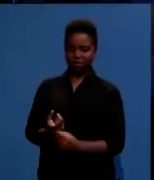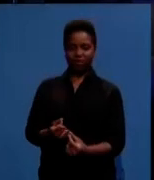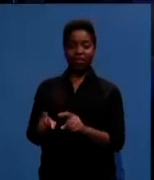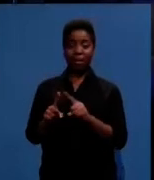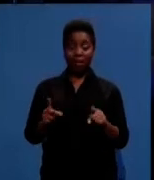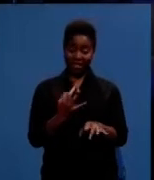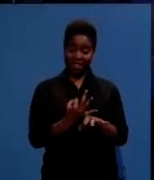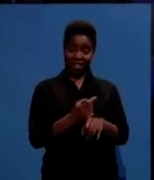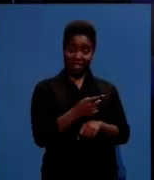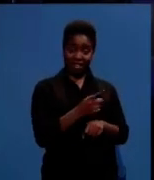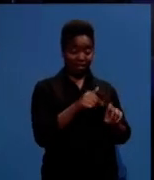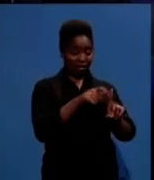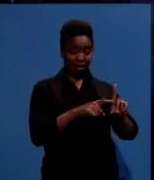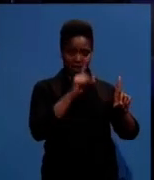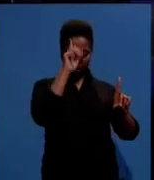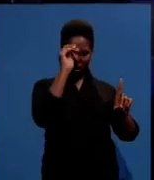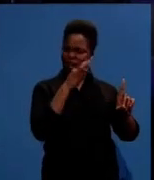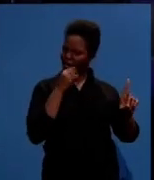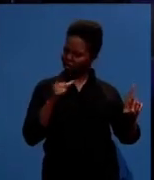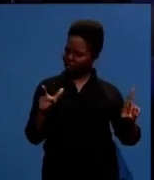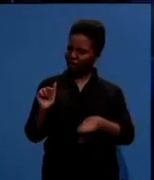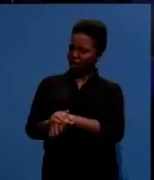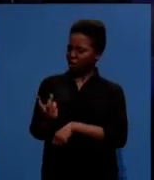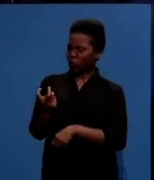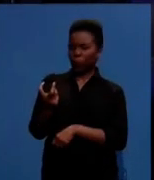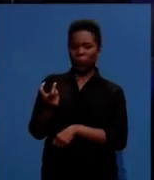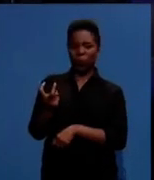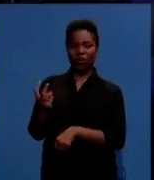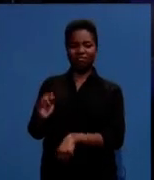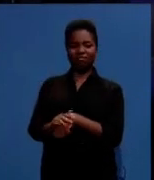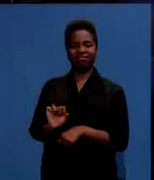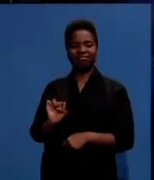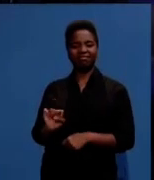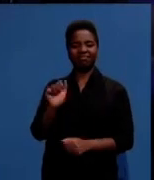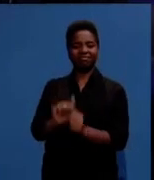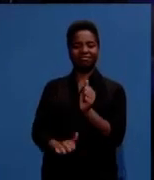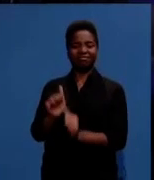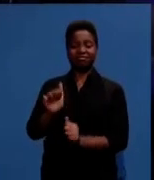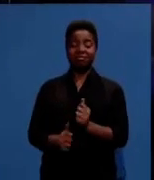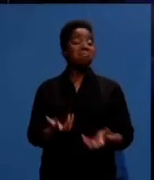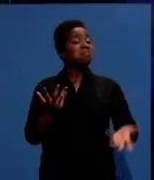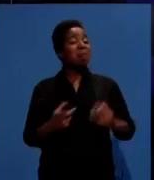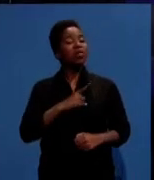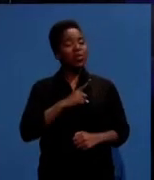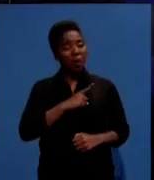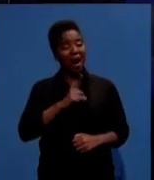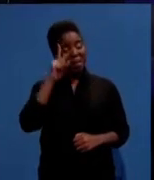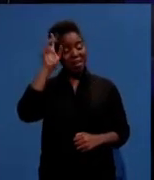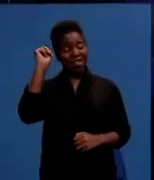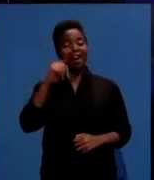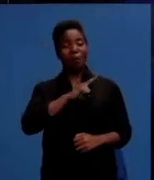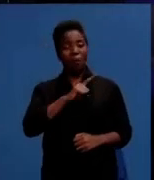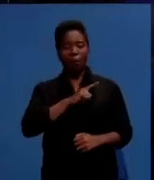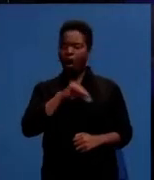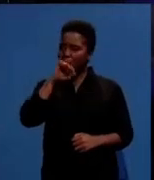Tata's dad did not subscribe to the local prejudice and befriended two Amaphengo brothers. Well, maybe, just maybe, that's